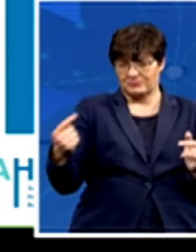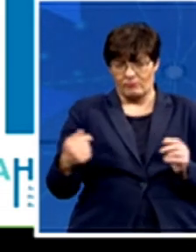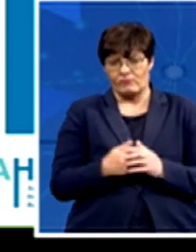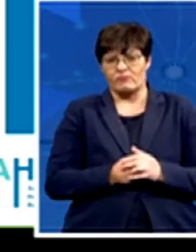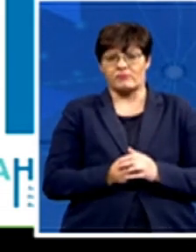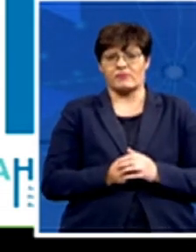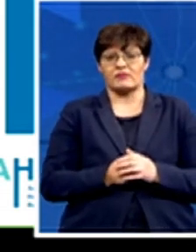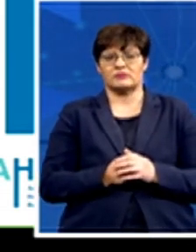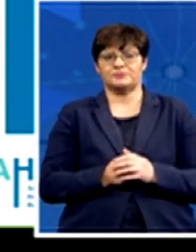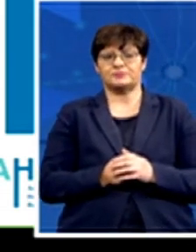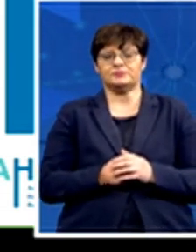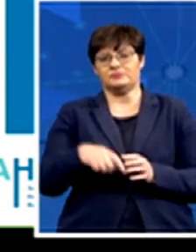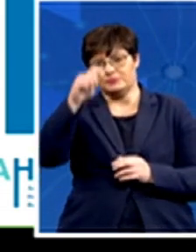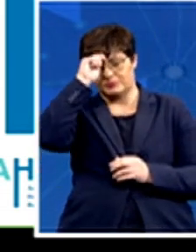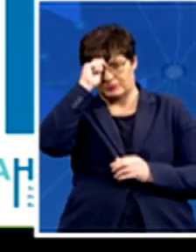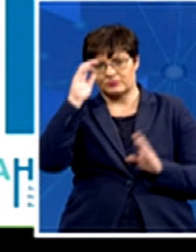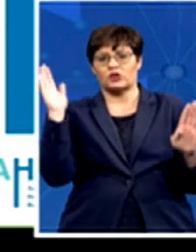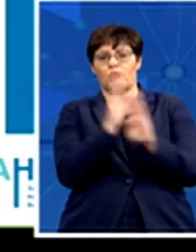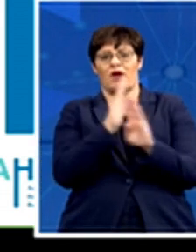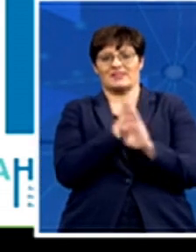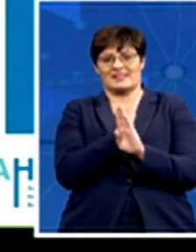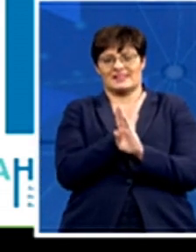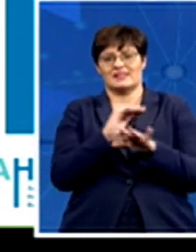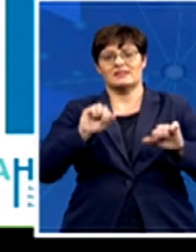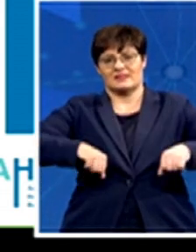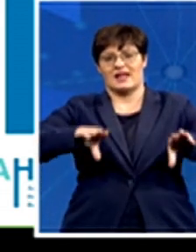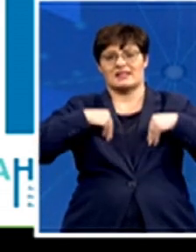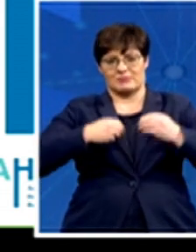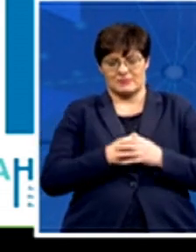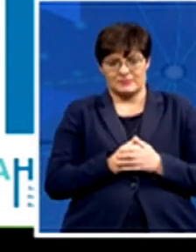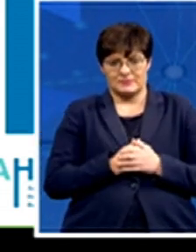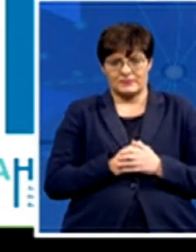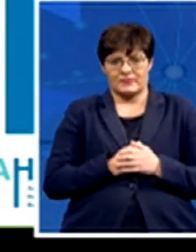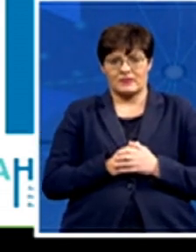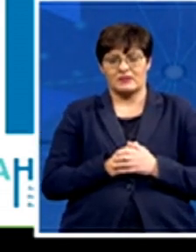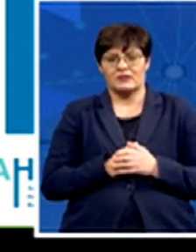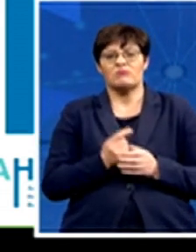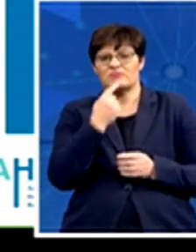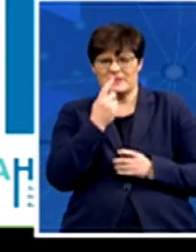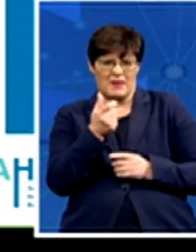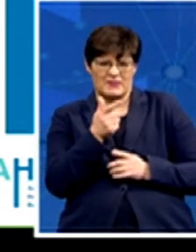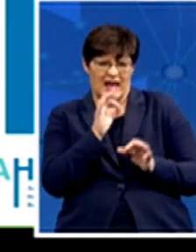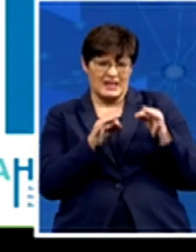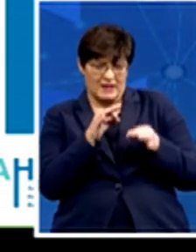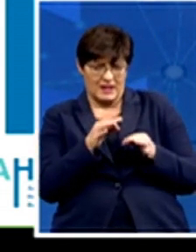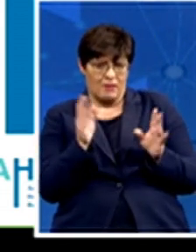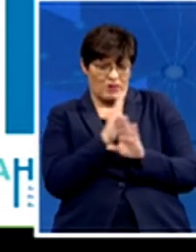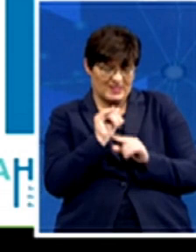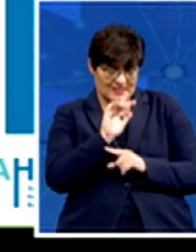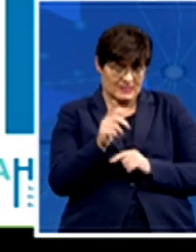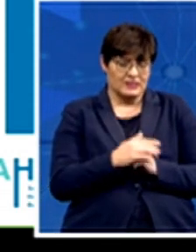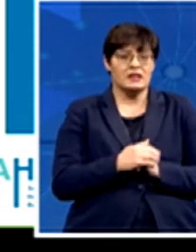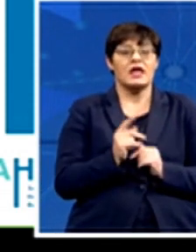privacy statement. So I'll say a bit with regards to the privacy statement, and then you create a profile, whether you're a